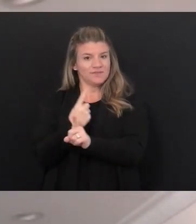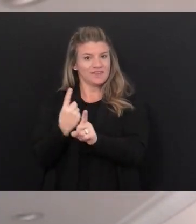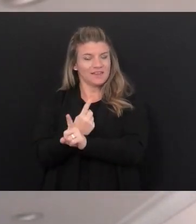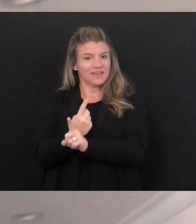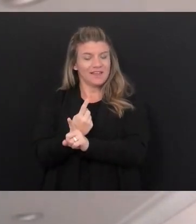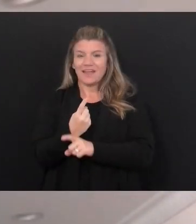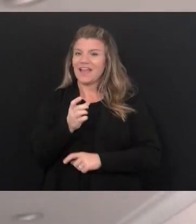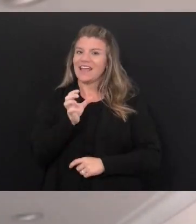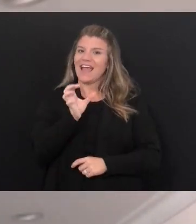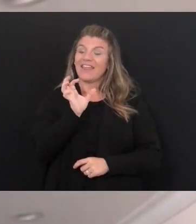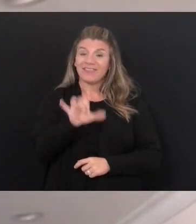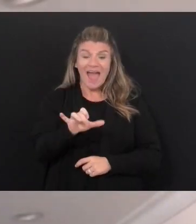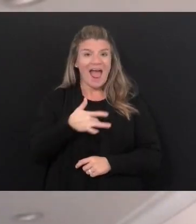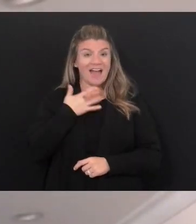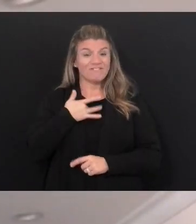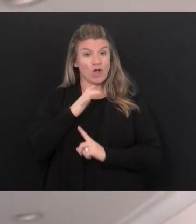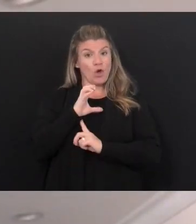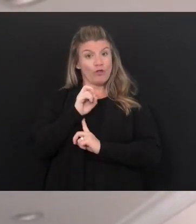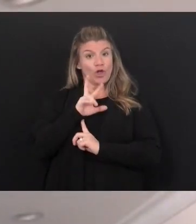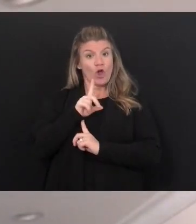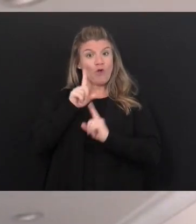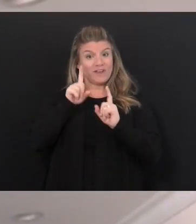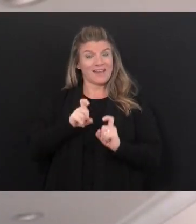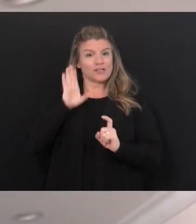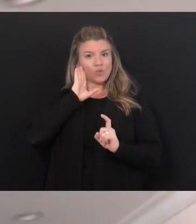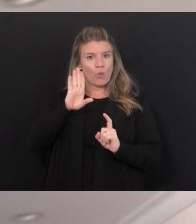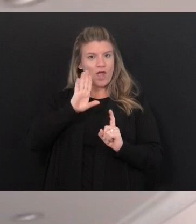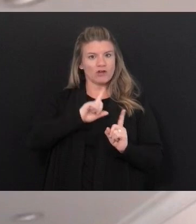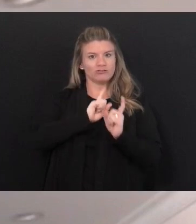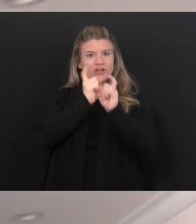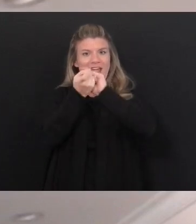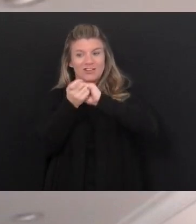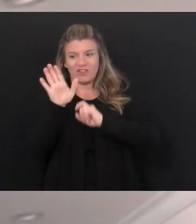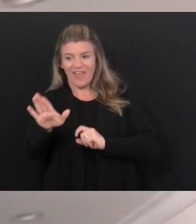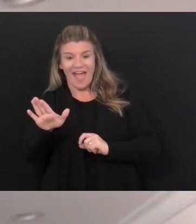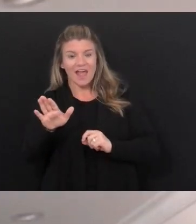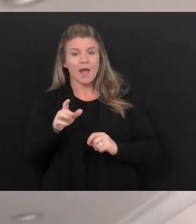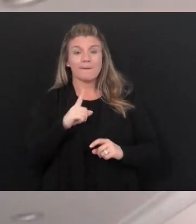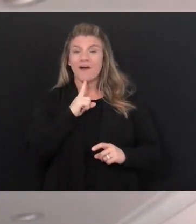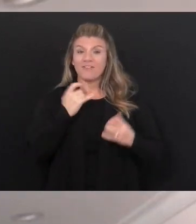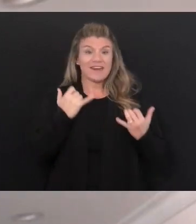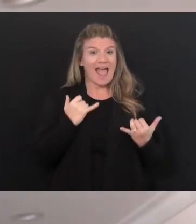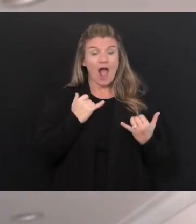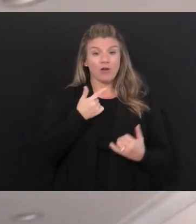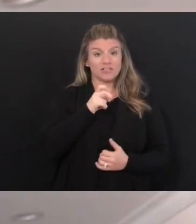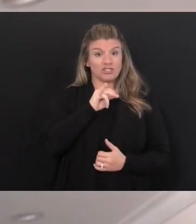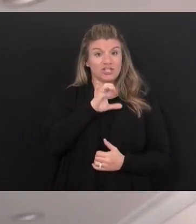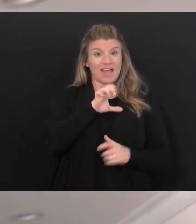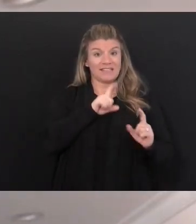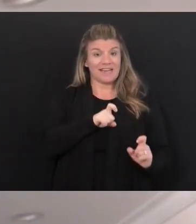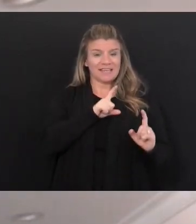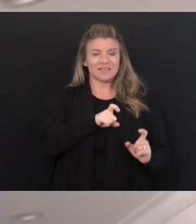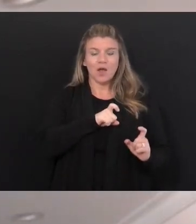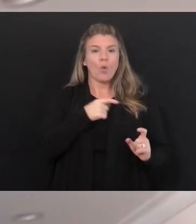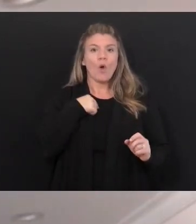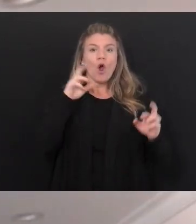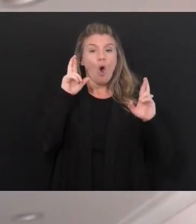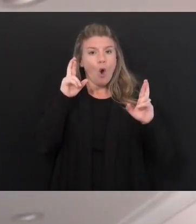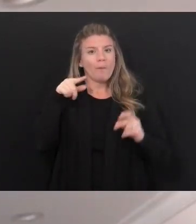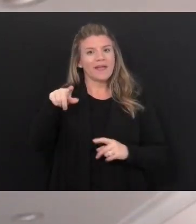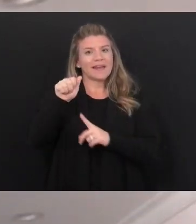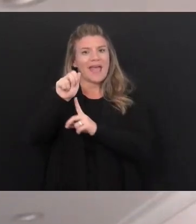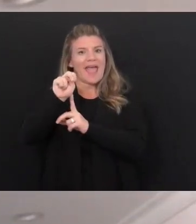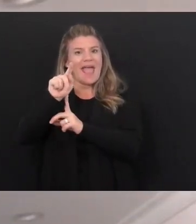COVID test is going. And so as we don't have to do the genetic test, but we can do an antigen test, I think you'll